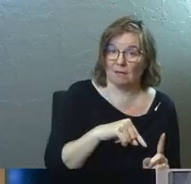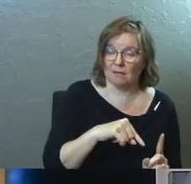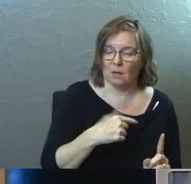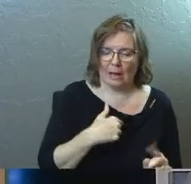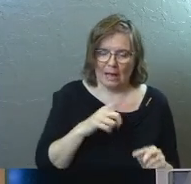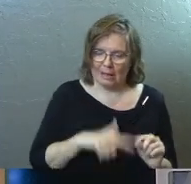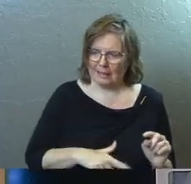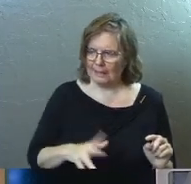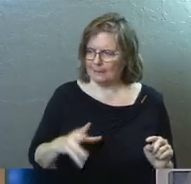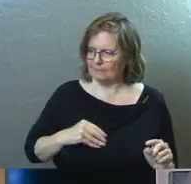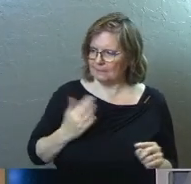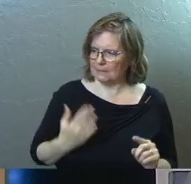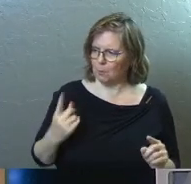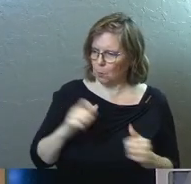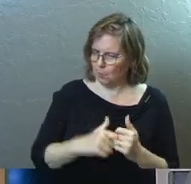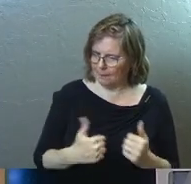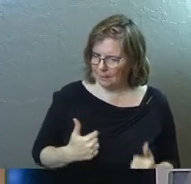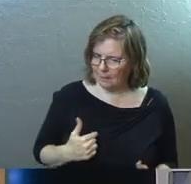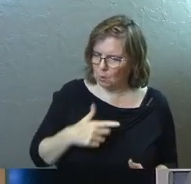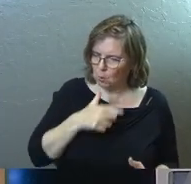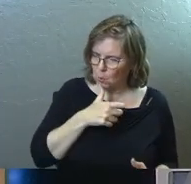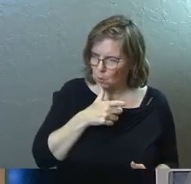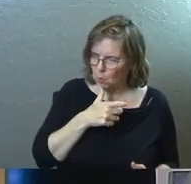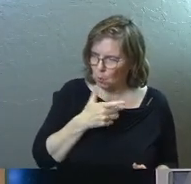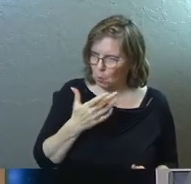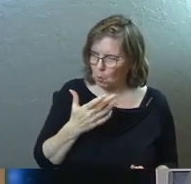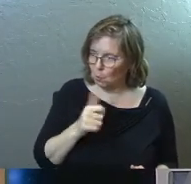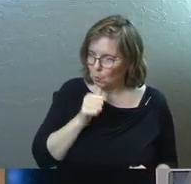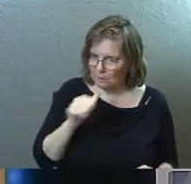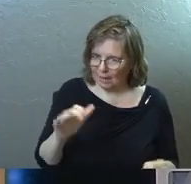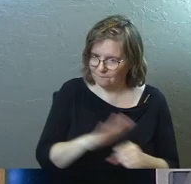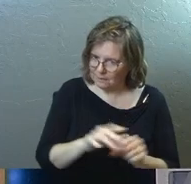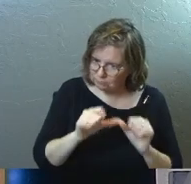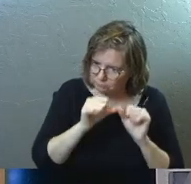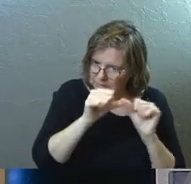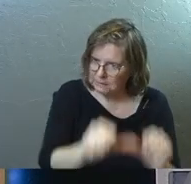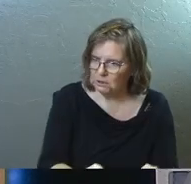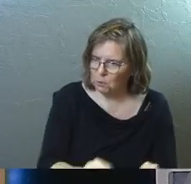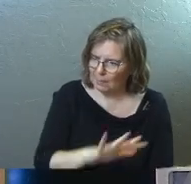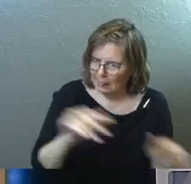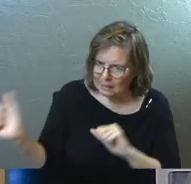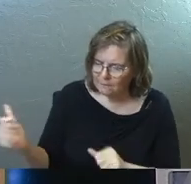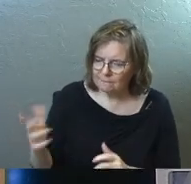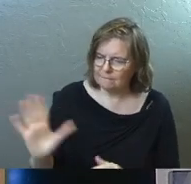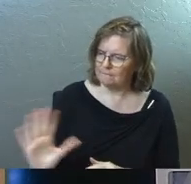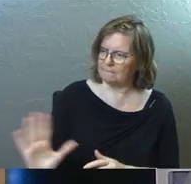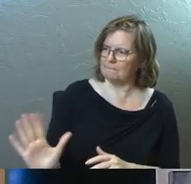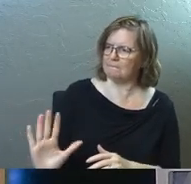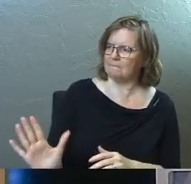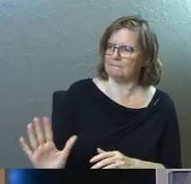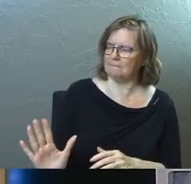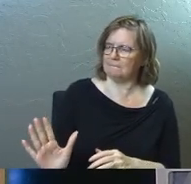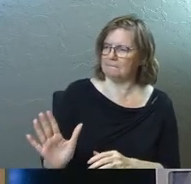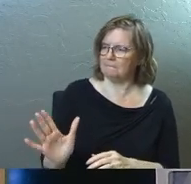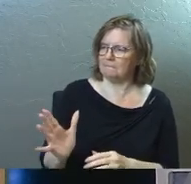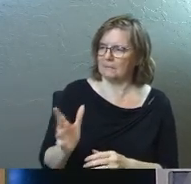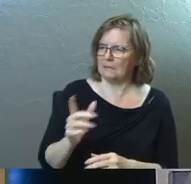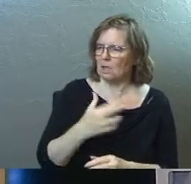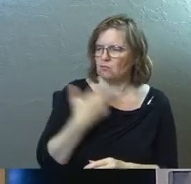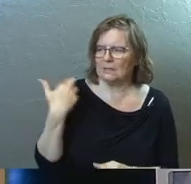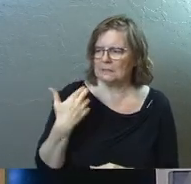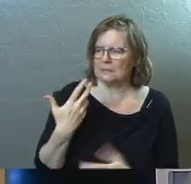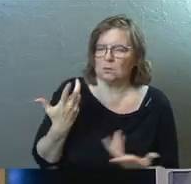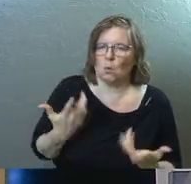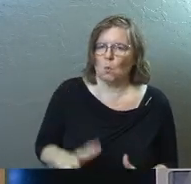I cannot take somebody with me that is not going to fulfill the calling that God has placed. If they're going to turn around and back out, that's a